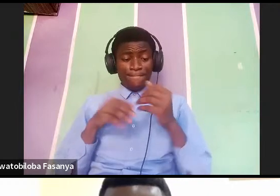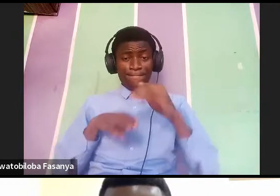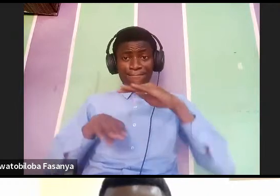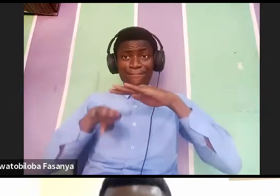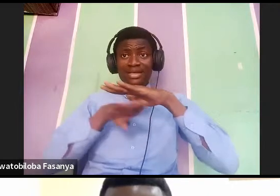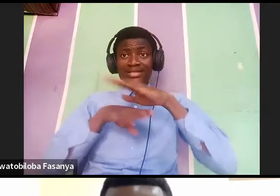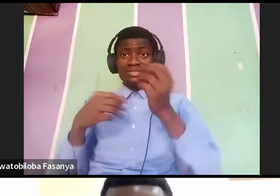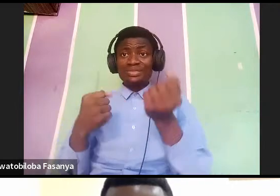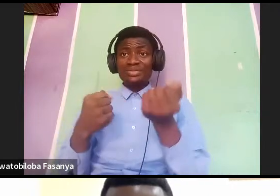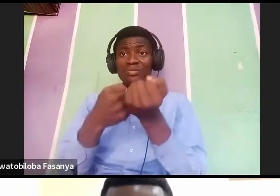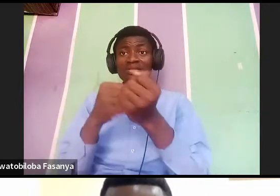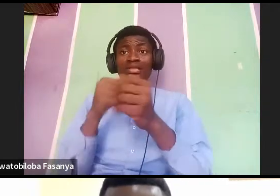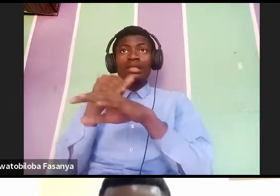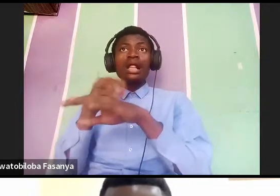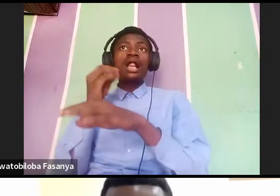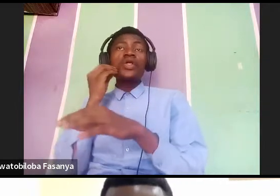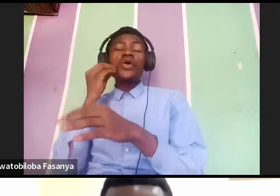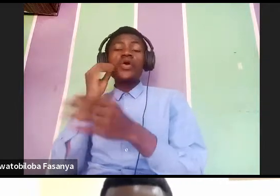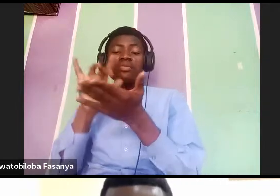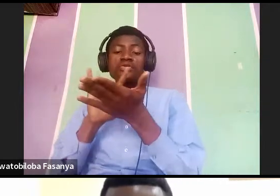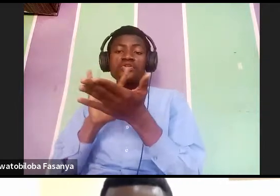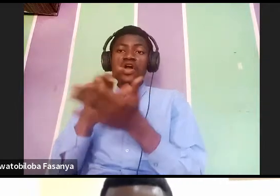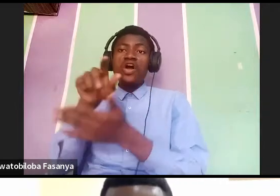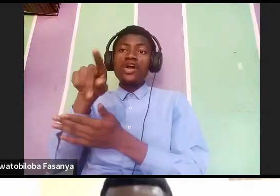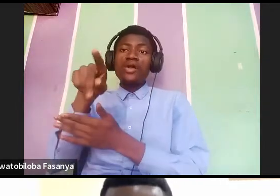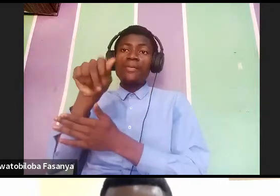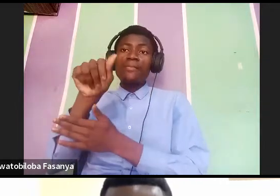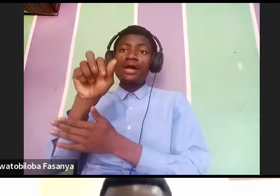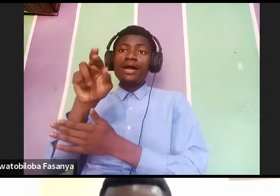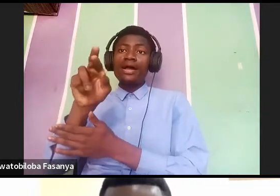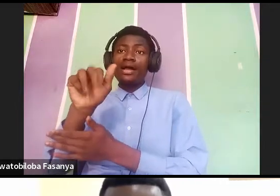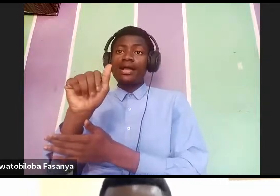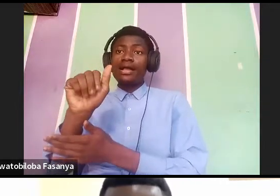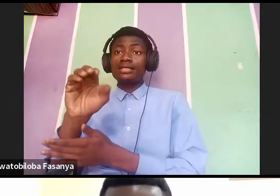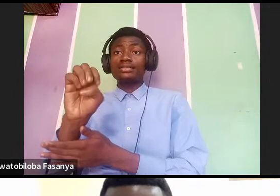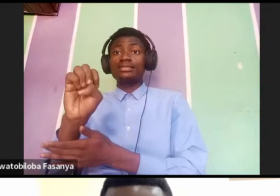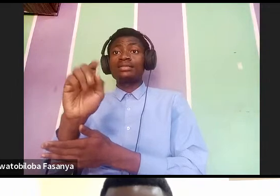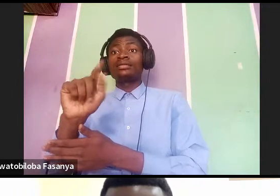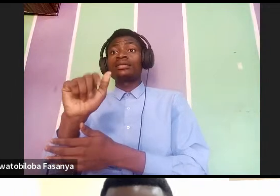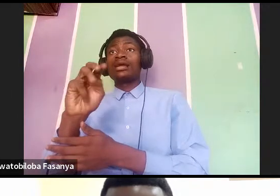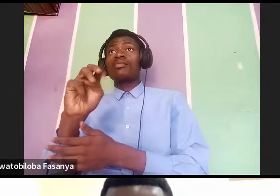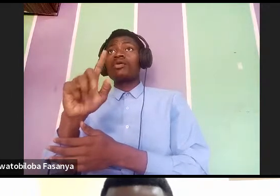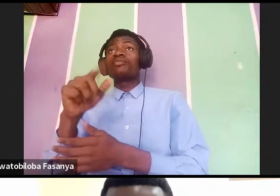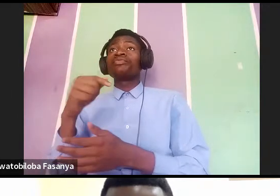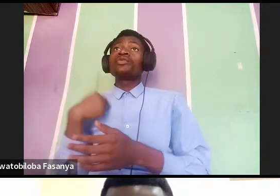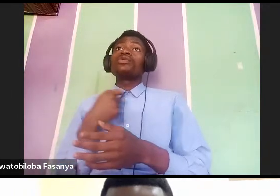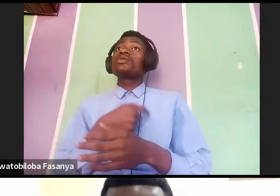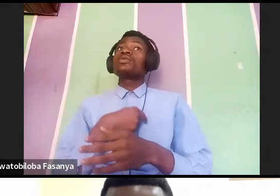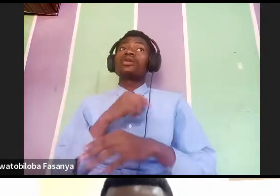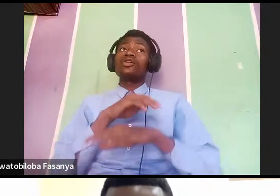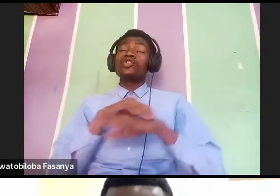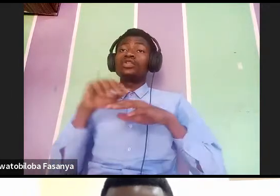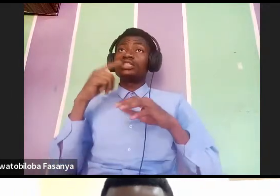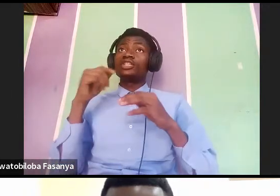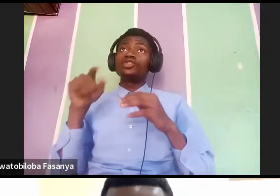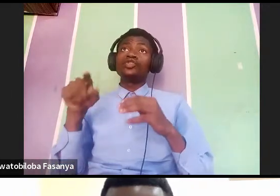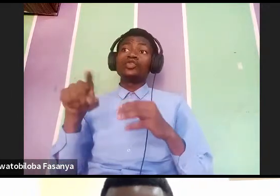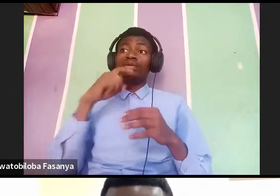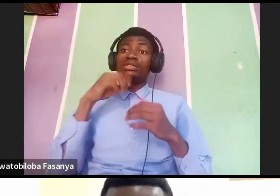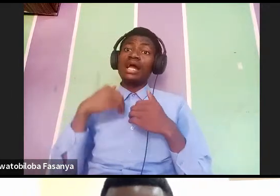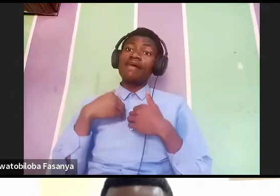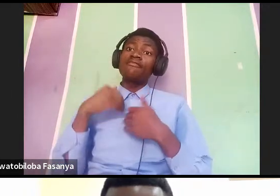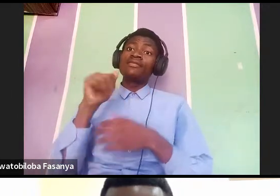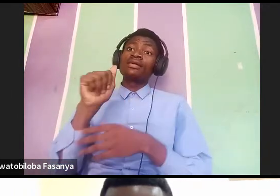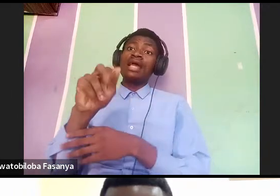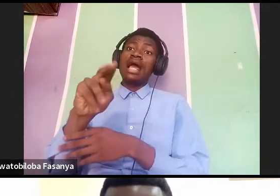home. Have your paracetamol at home. We're not saying you should have antibiotics at home. The doctor also said it. Most times when